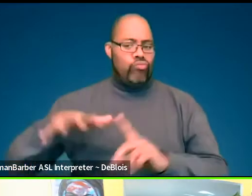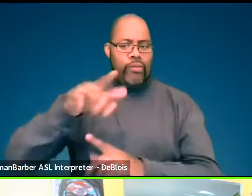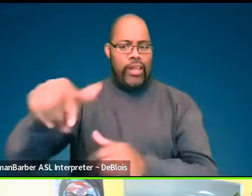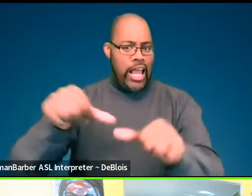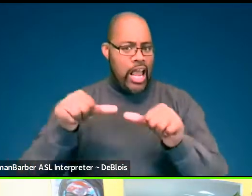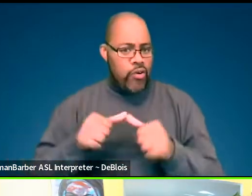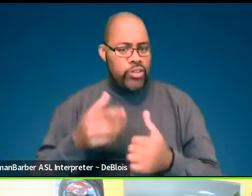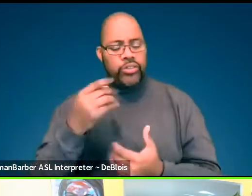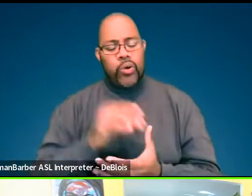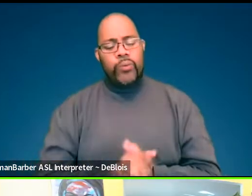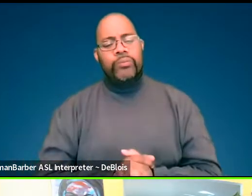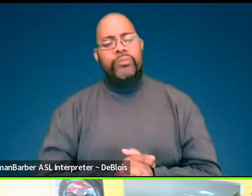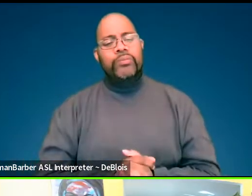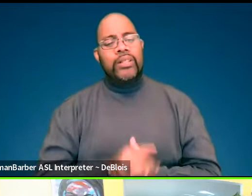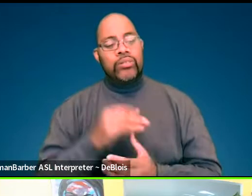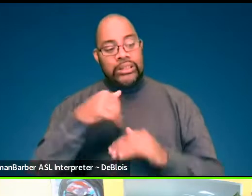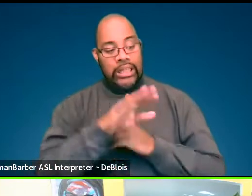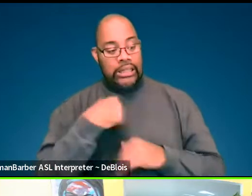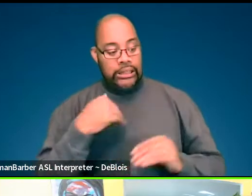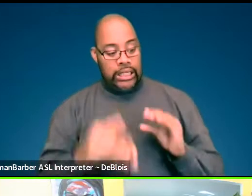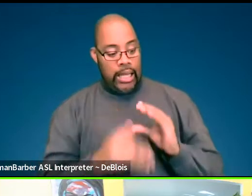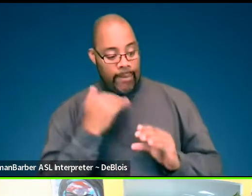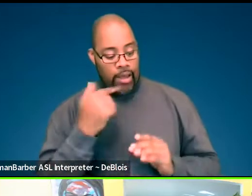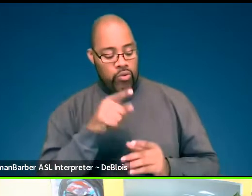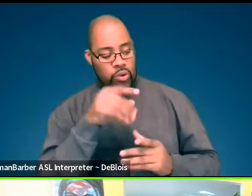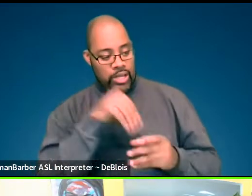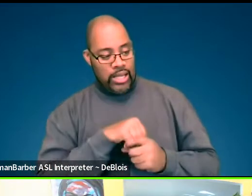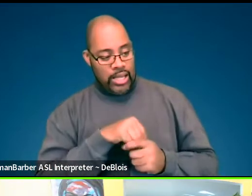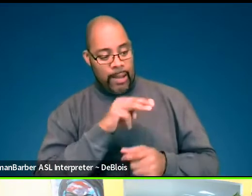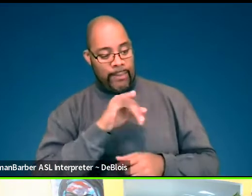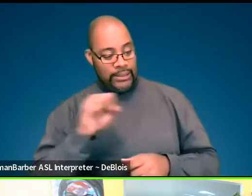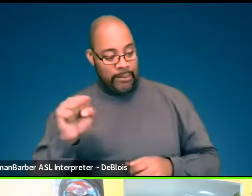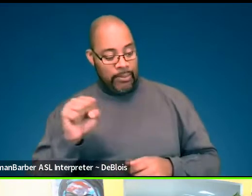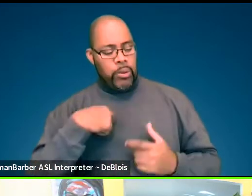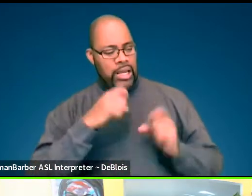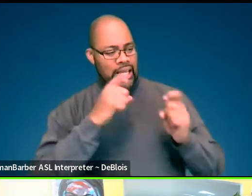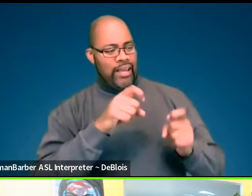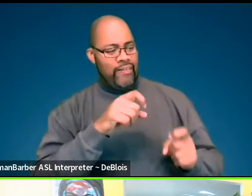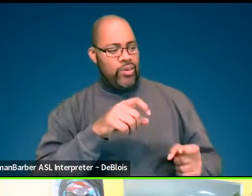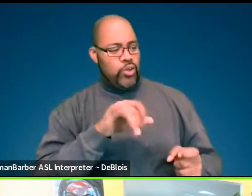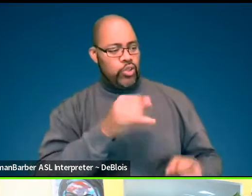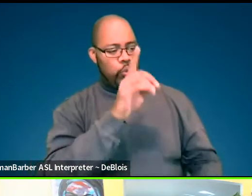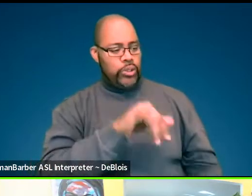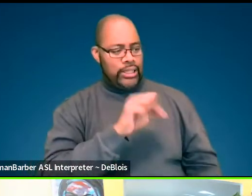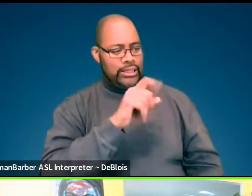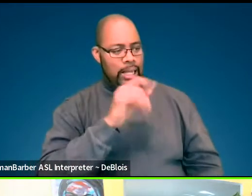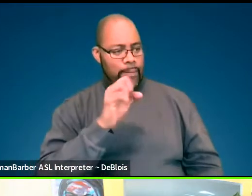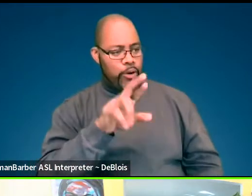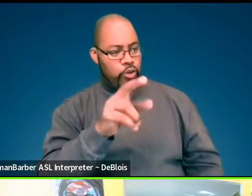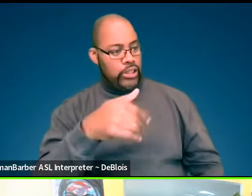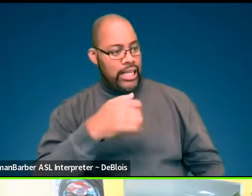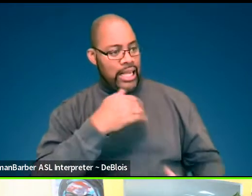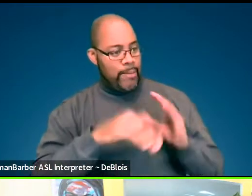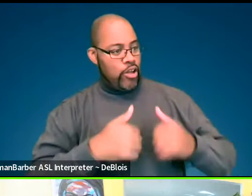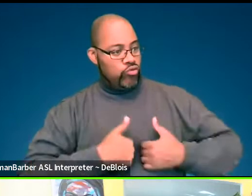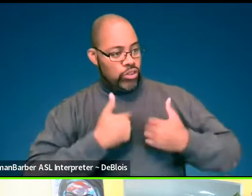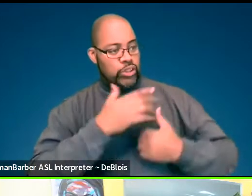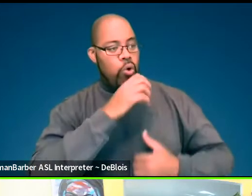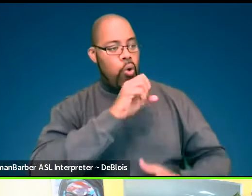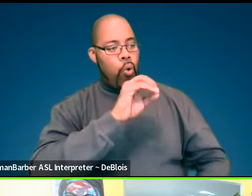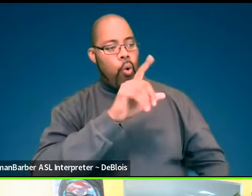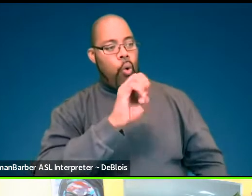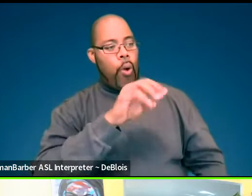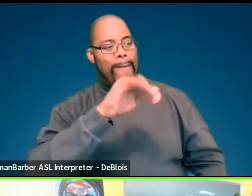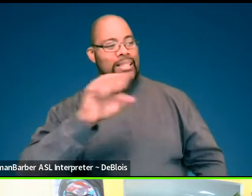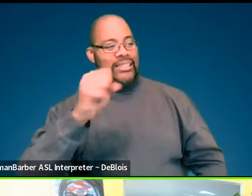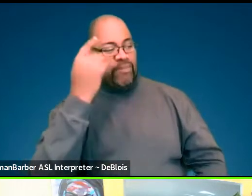areas. So if you send us an email and you're in Mississippi, then we can give you Jody Skipper's email address at Ole Miss and see if